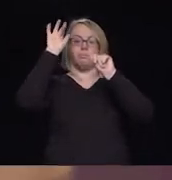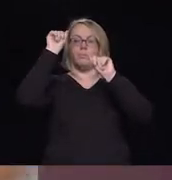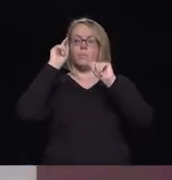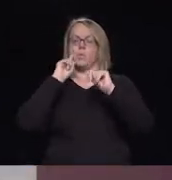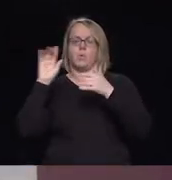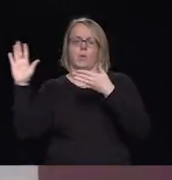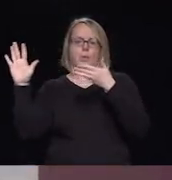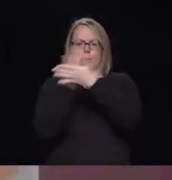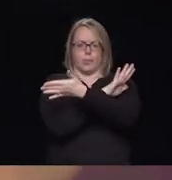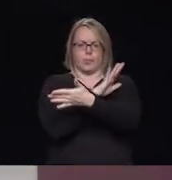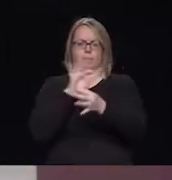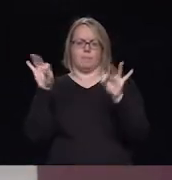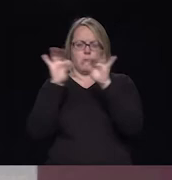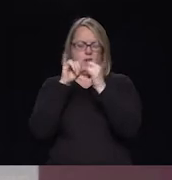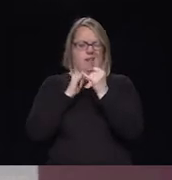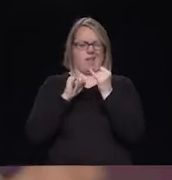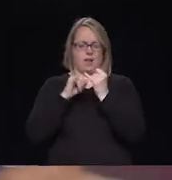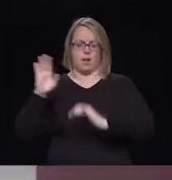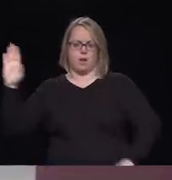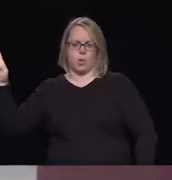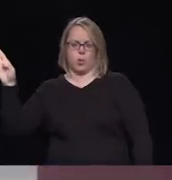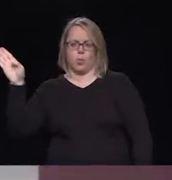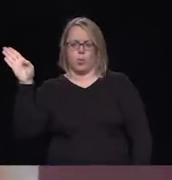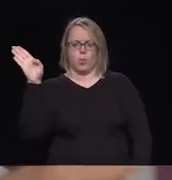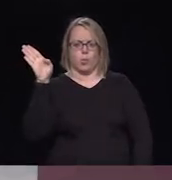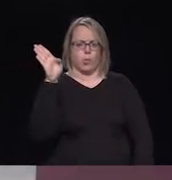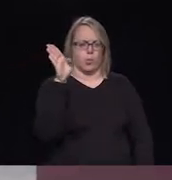character to your paintings.